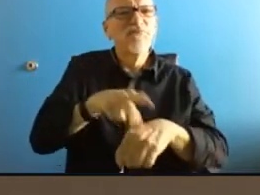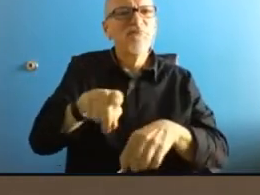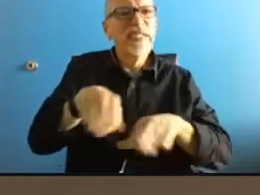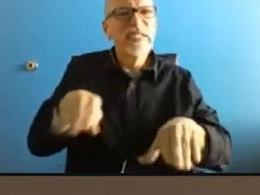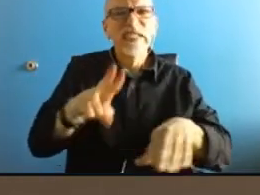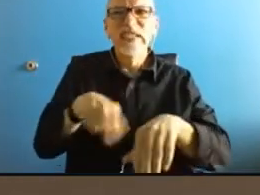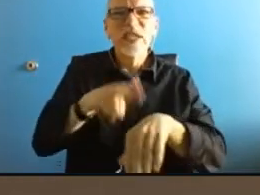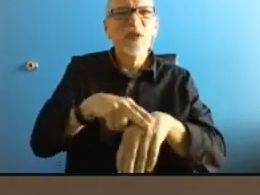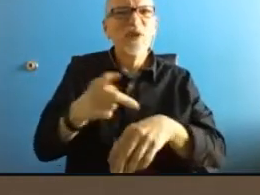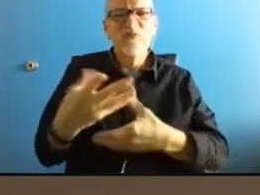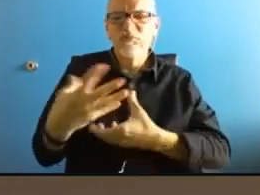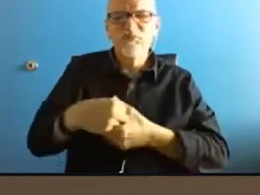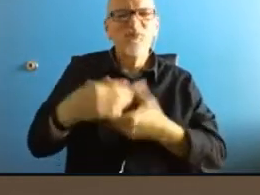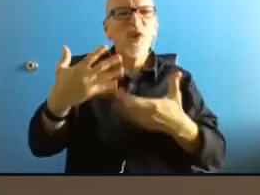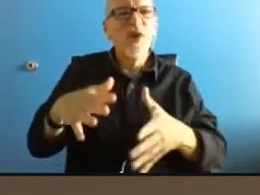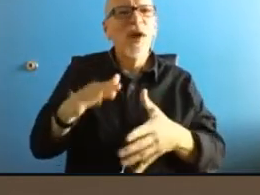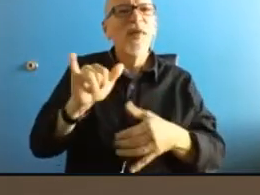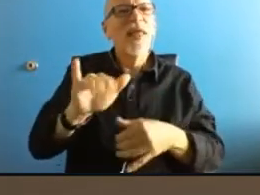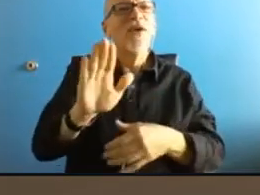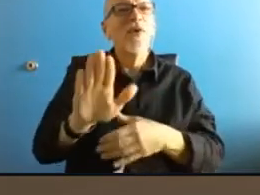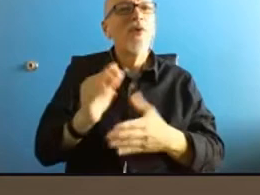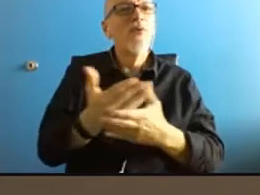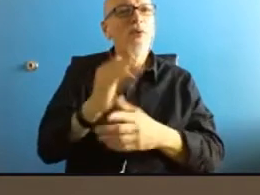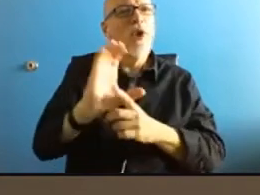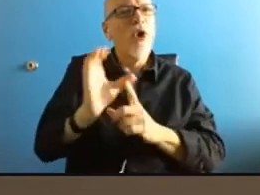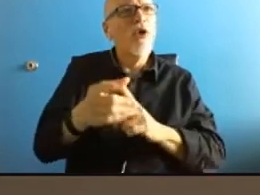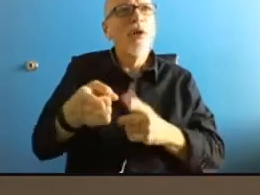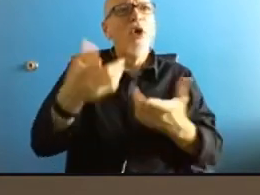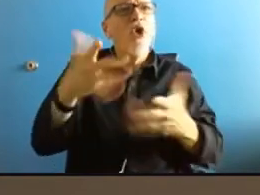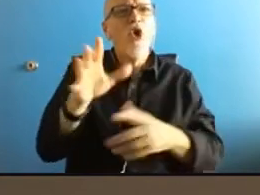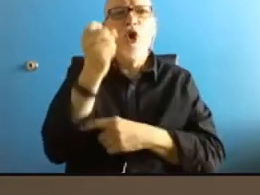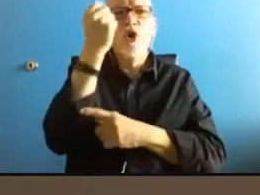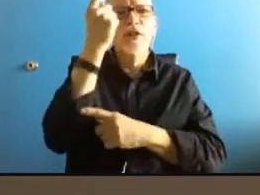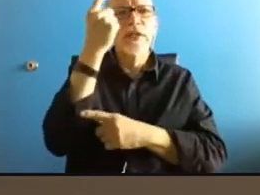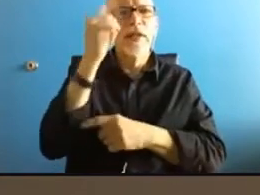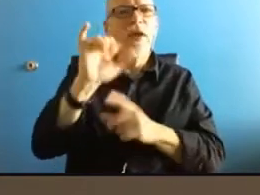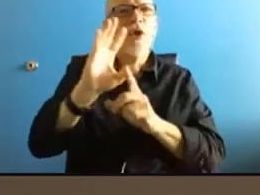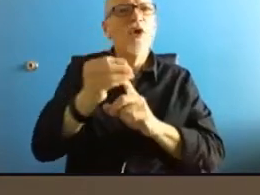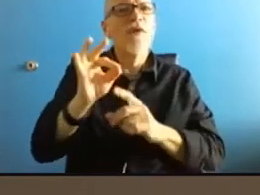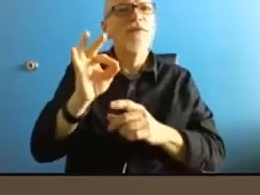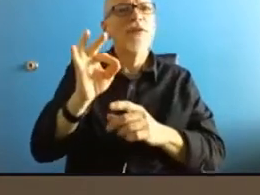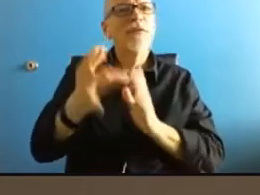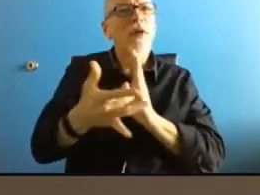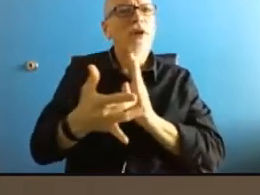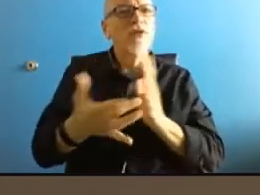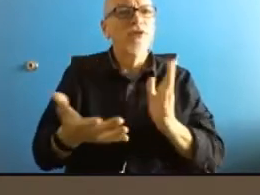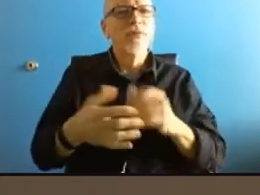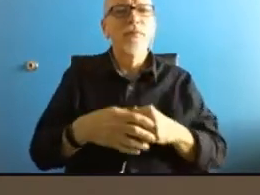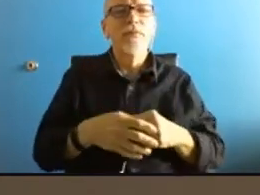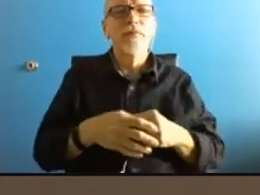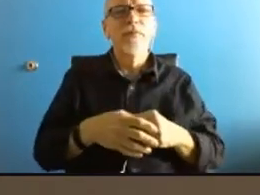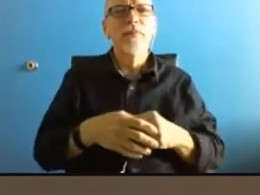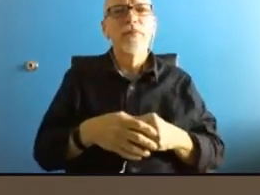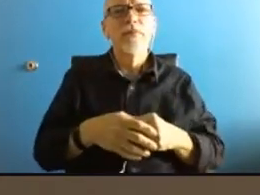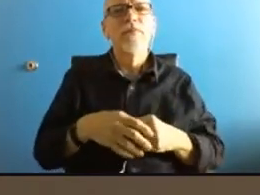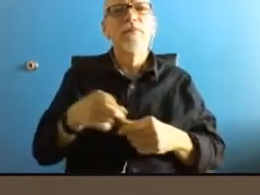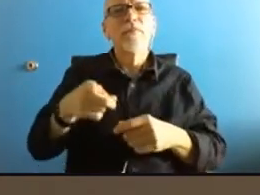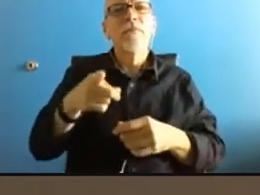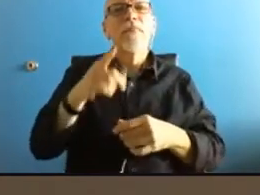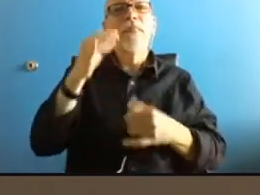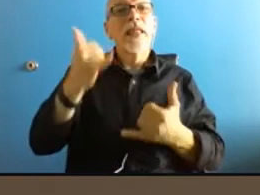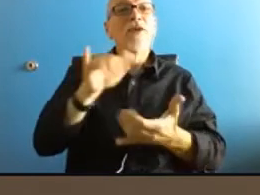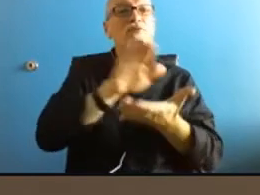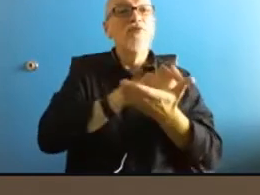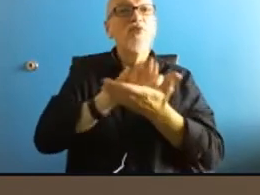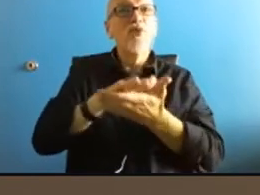a culture that they understand, which is the culture of technology. It is the institutions that have